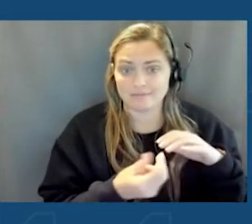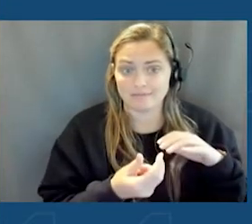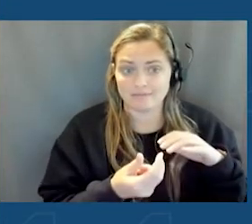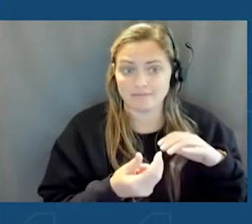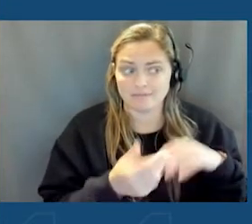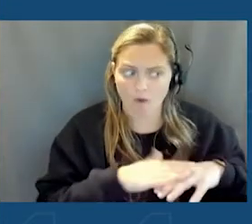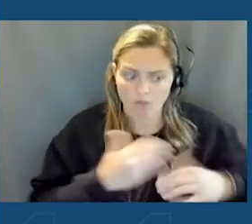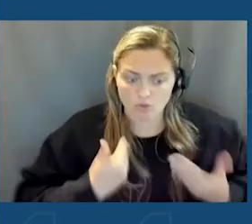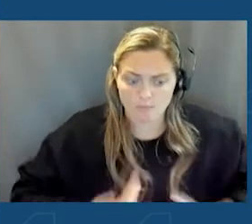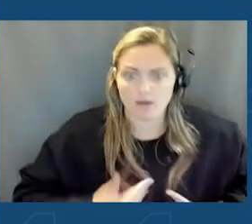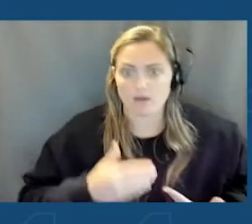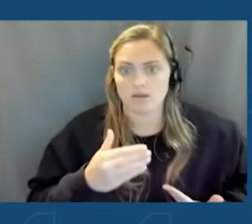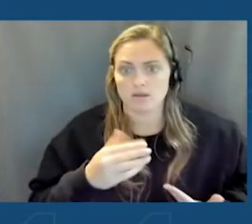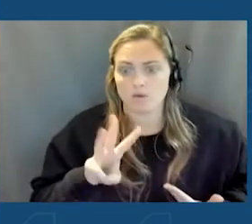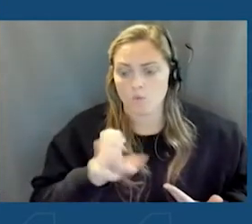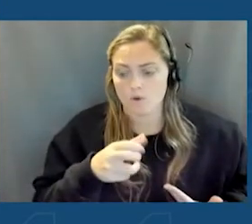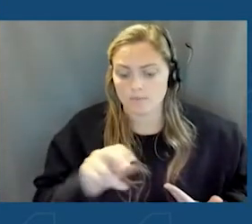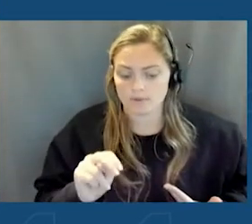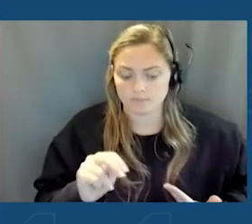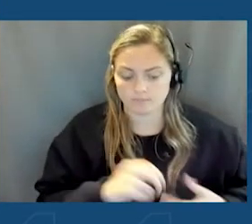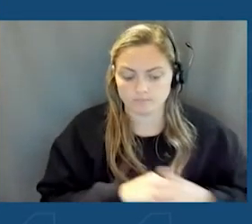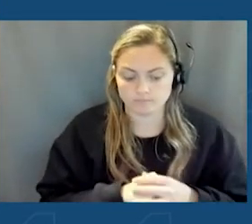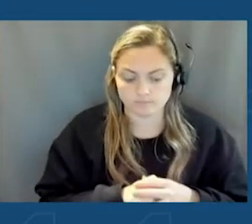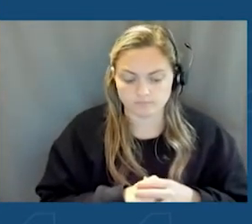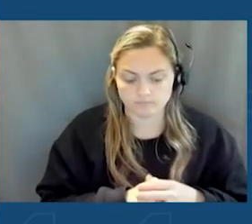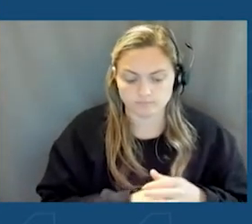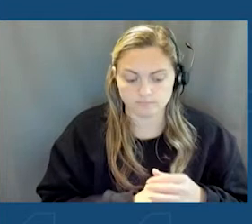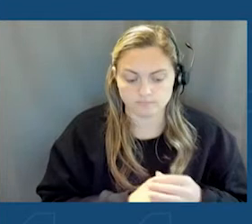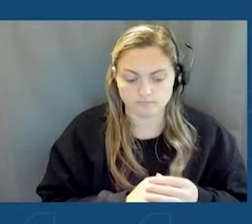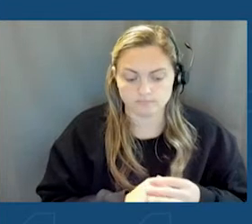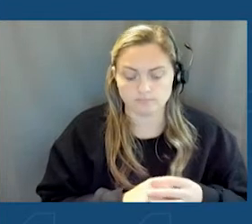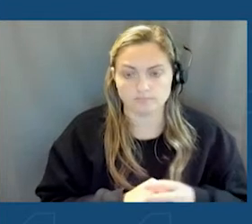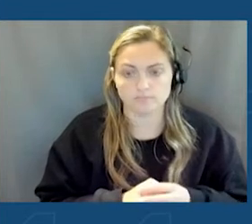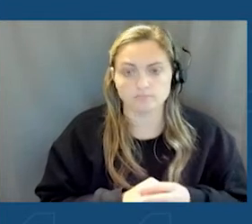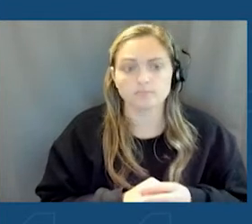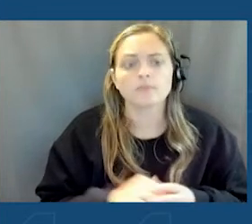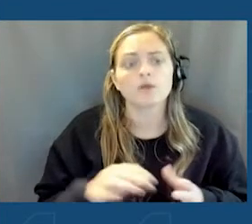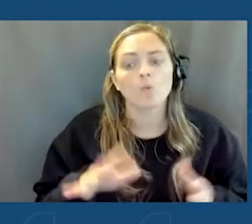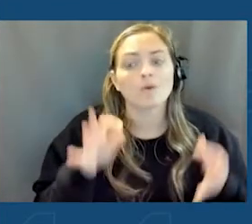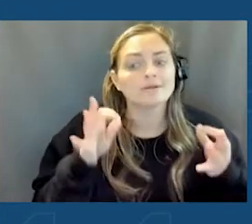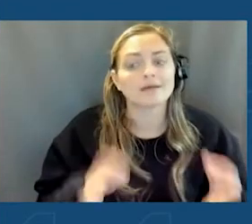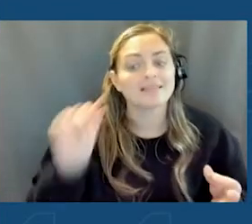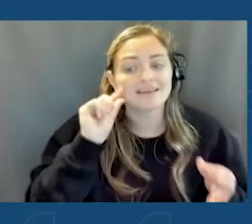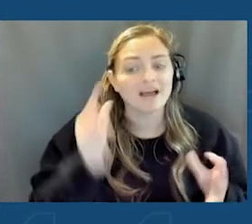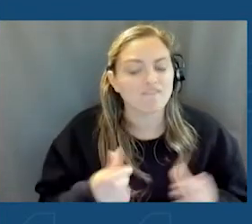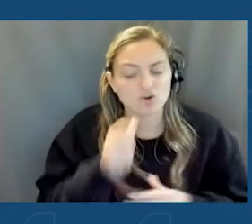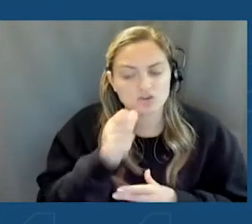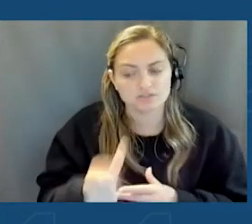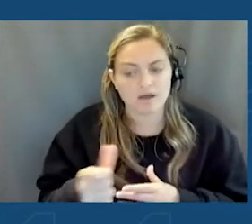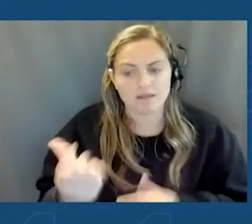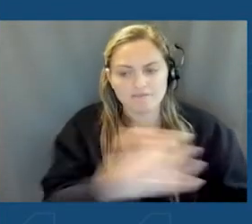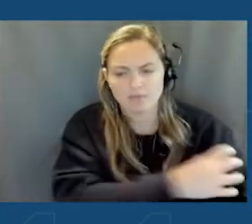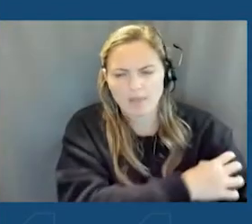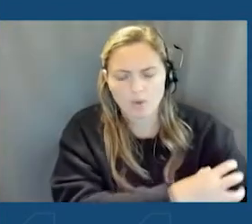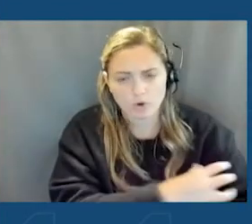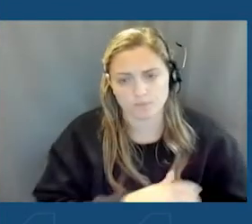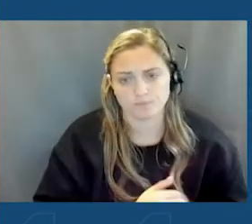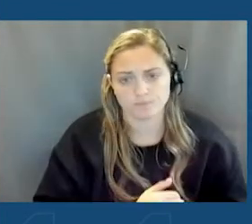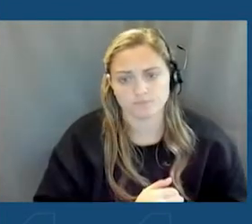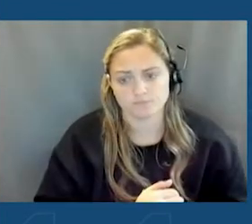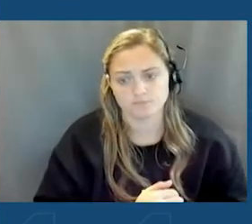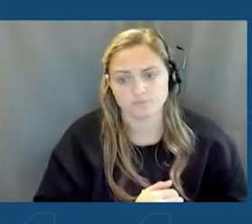a weapon. And they decided that the governor of New York State does not have the power to do that. Does